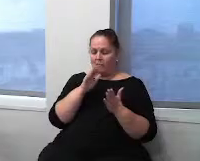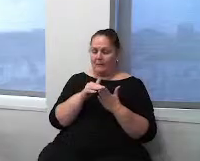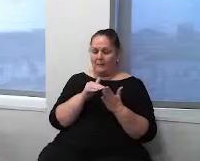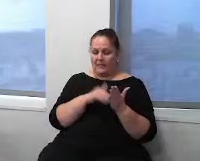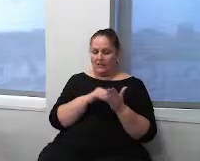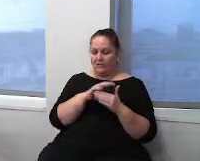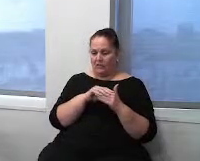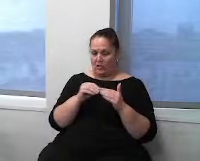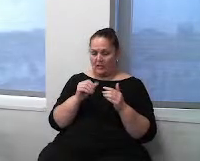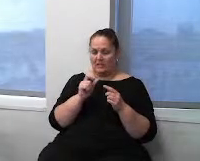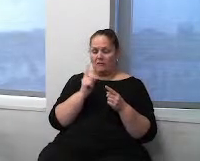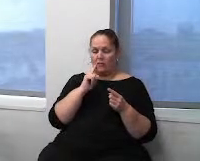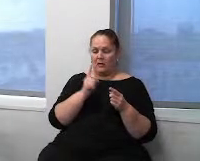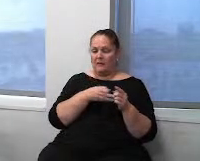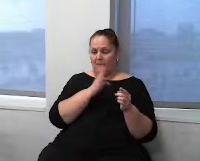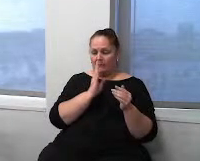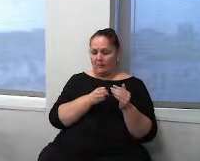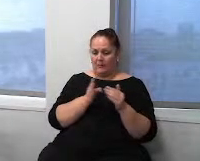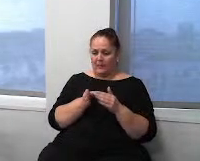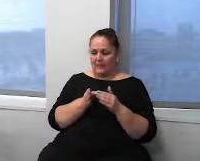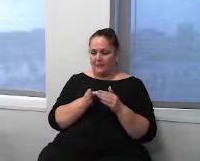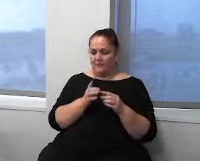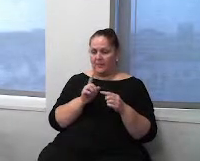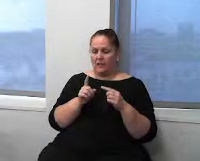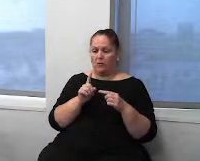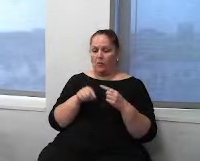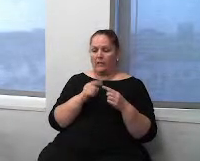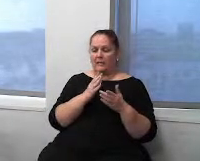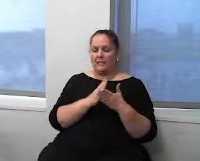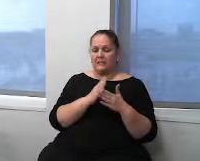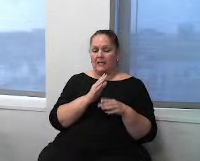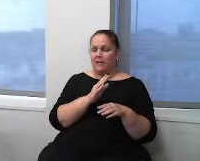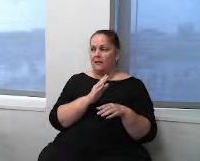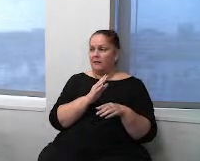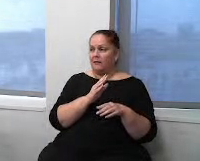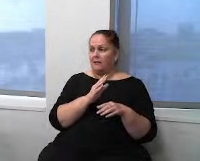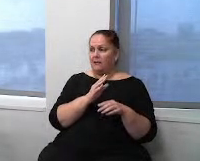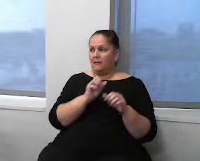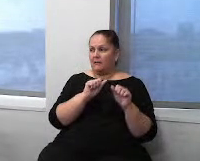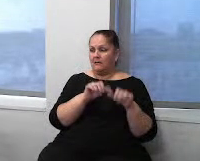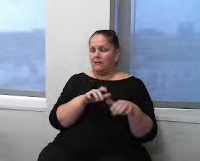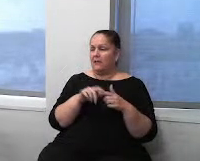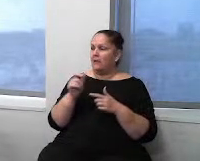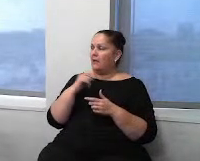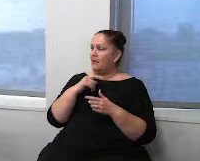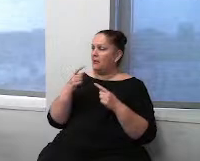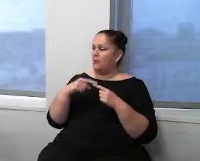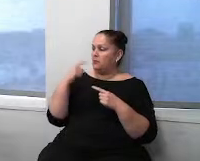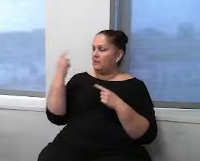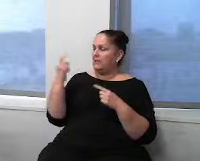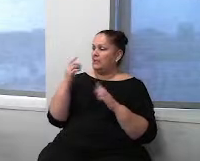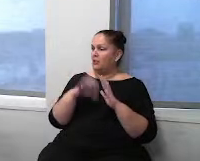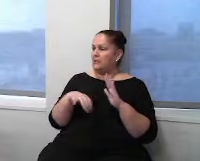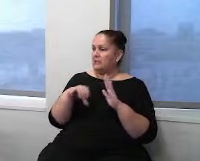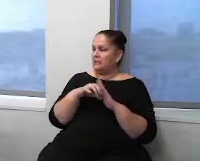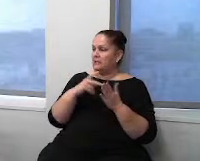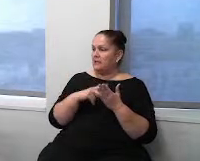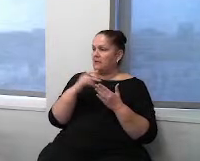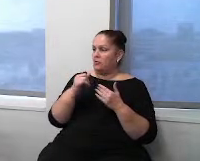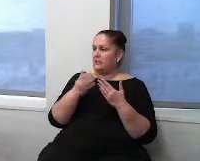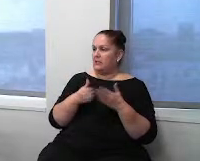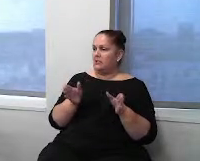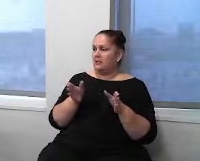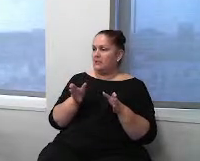asking for millions of dollars of ratepayer funds to complete were abandoned? The objective no? characterization